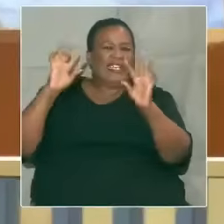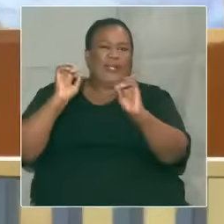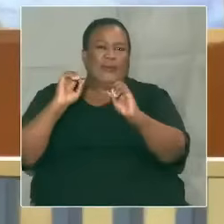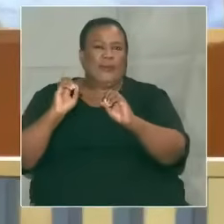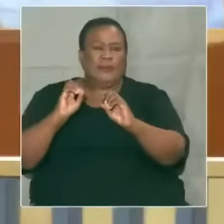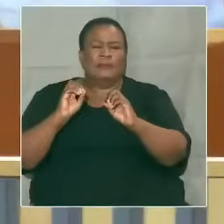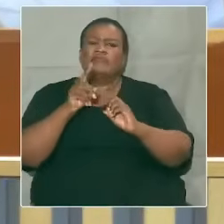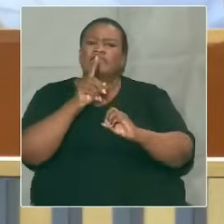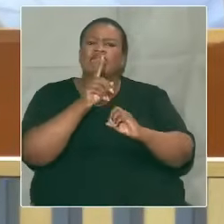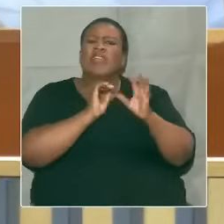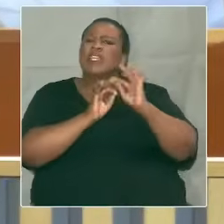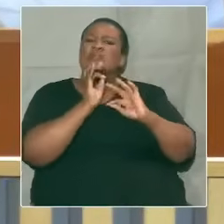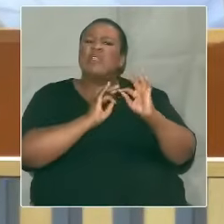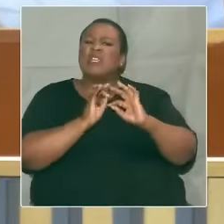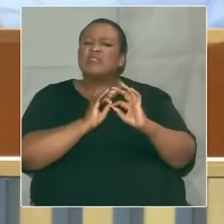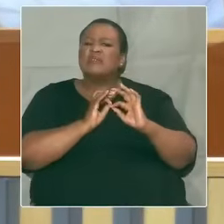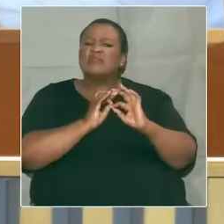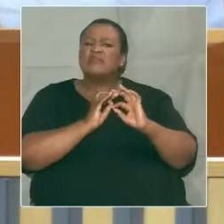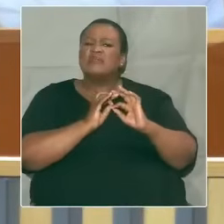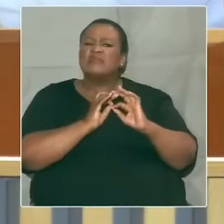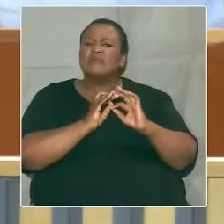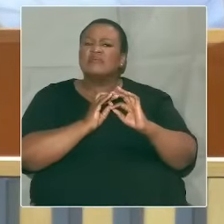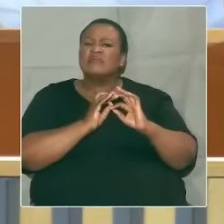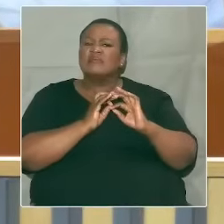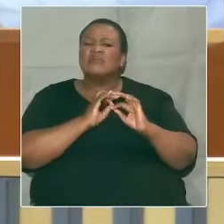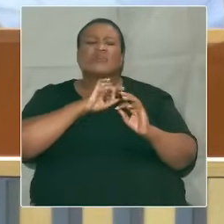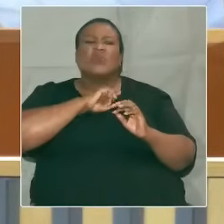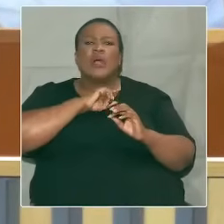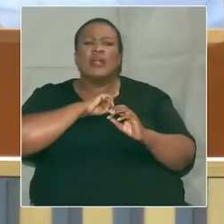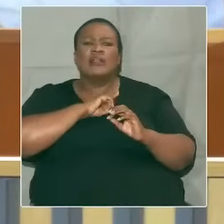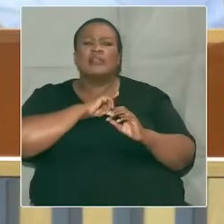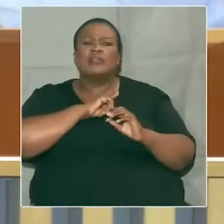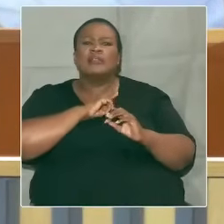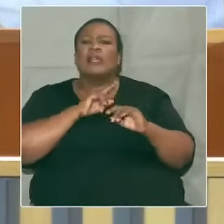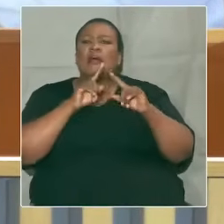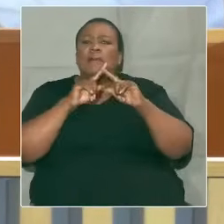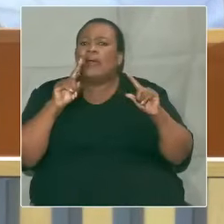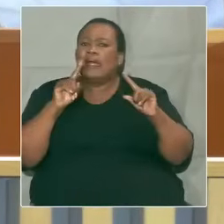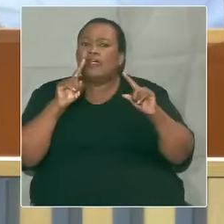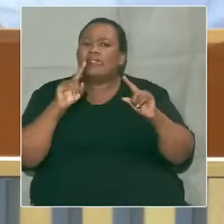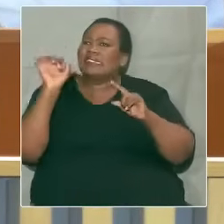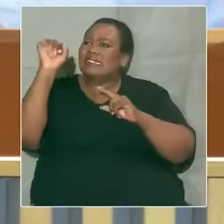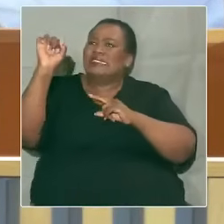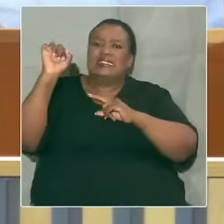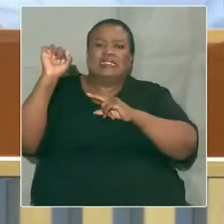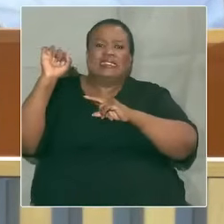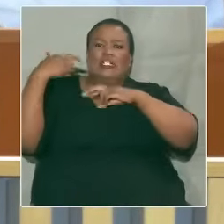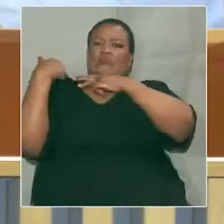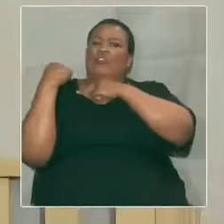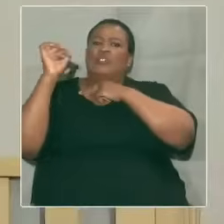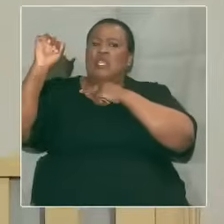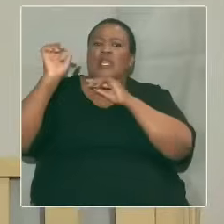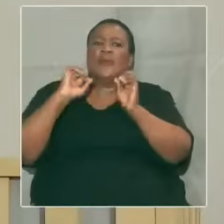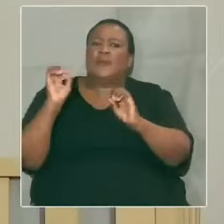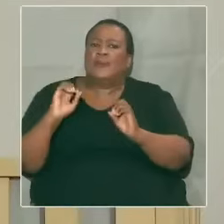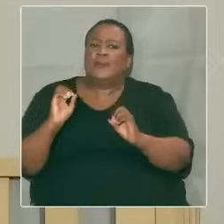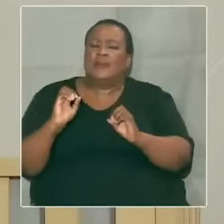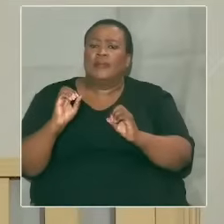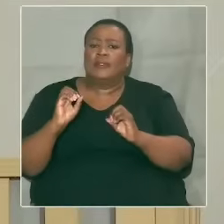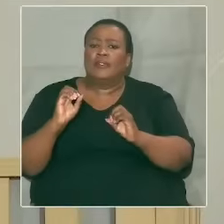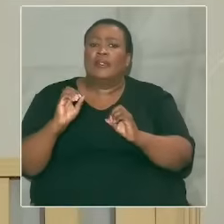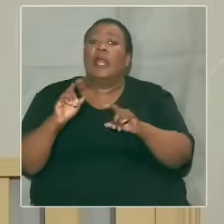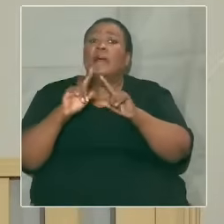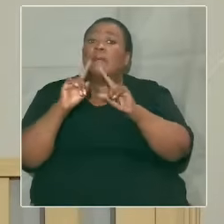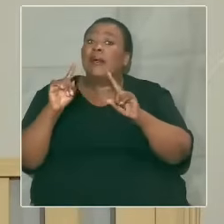Explain yourself. Explain yourself. Why would you obey an instruction on something that the minister has